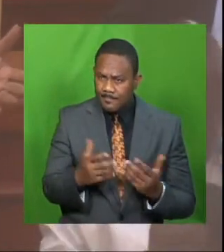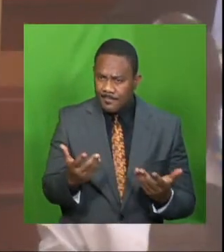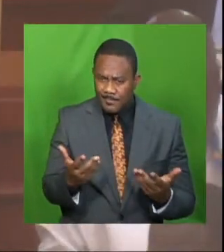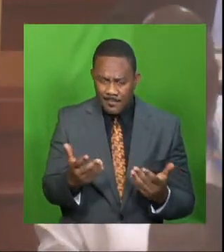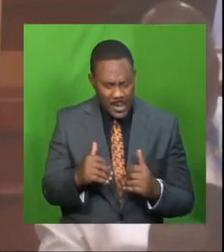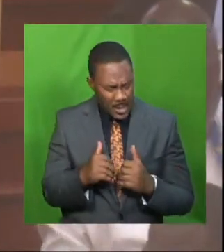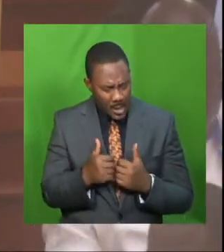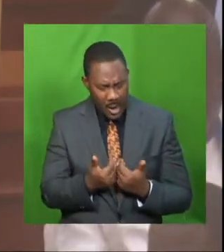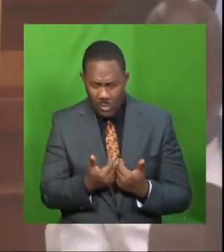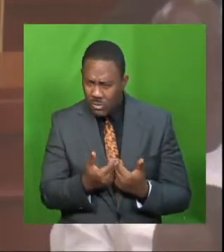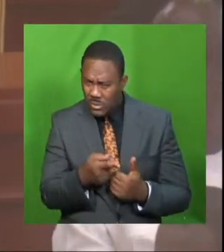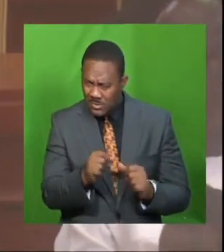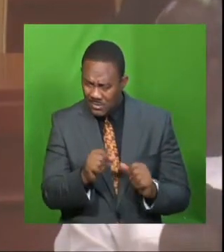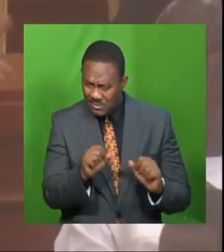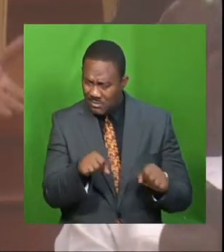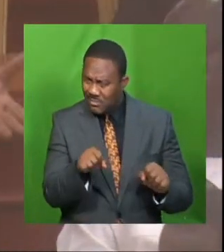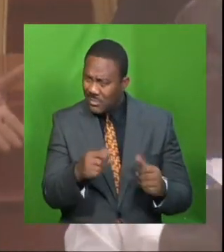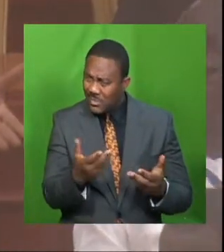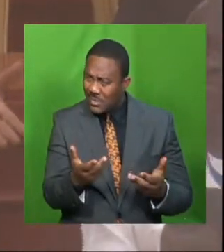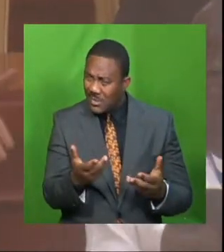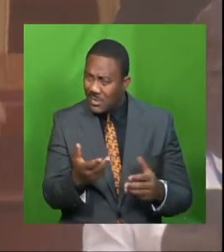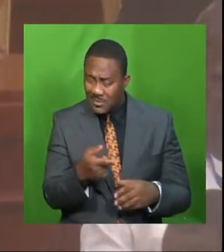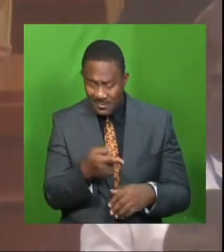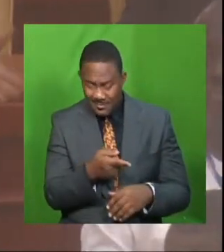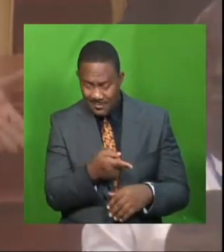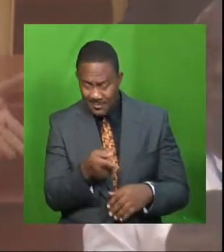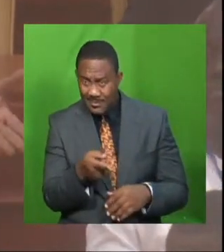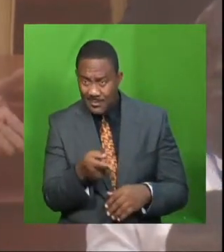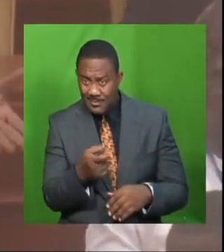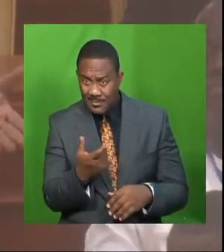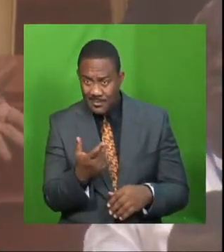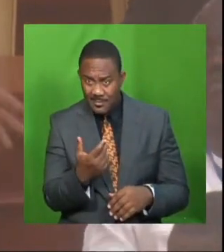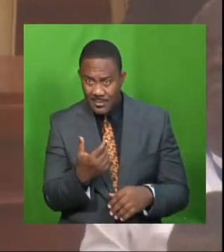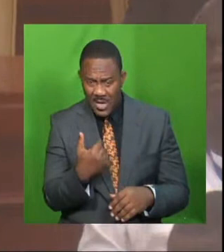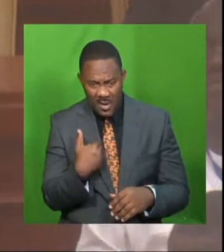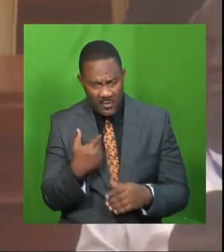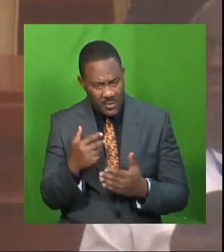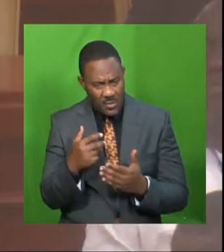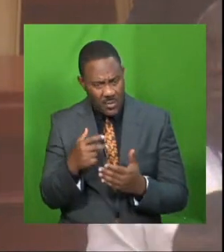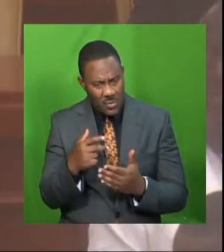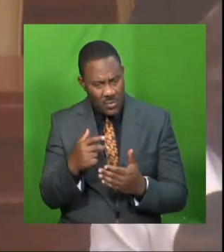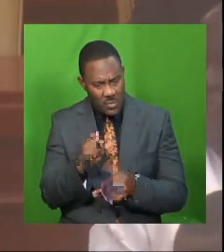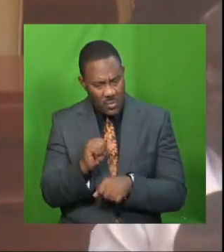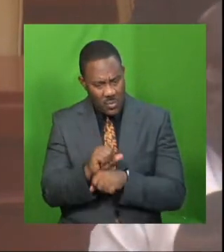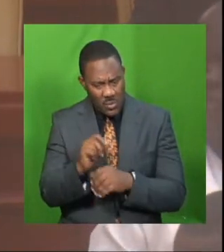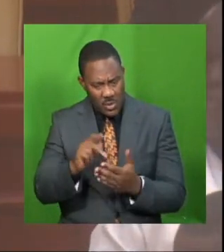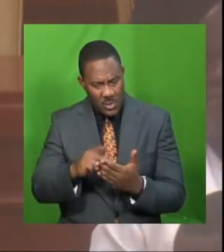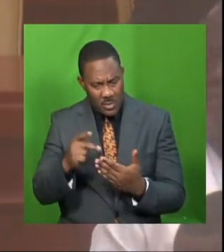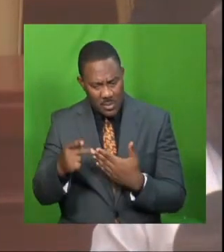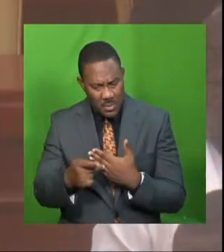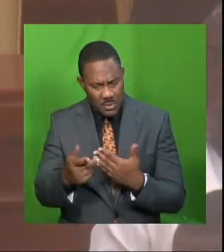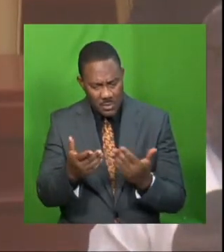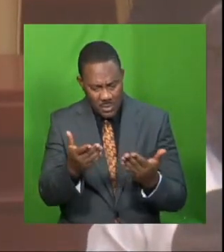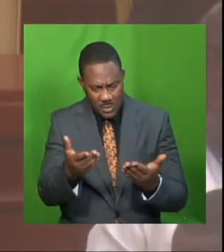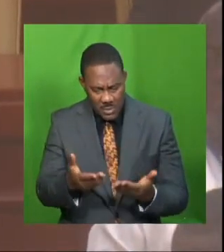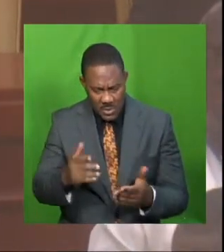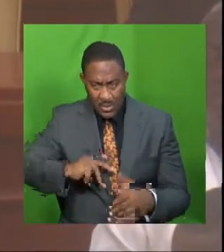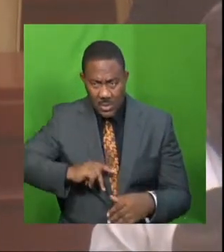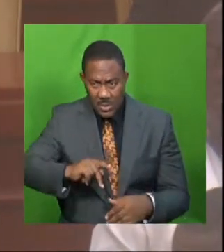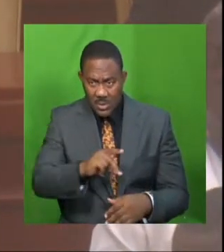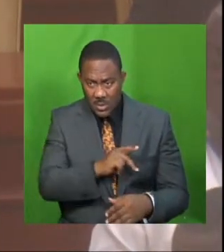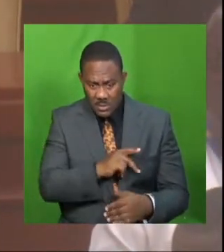possible, because it appears they have a work program, it is presented to Parliament,